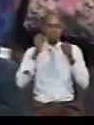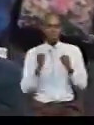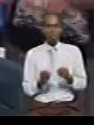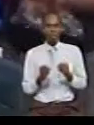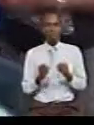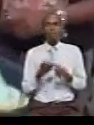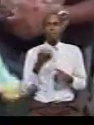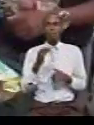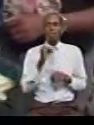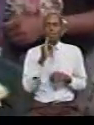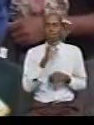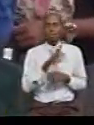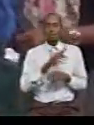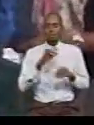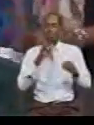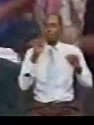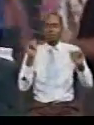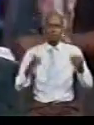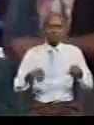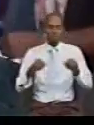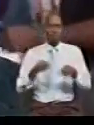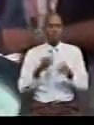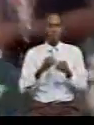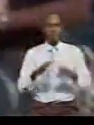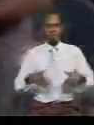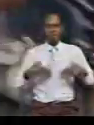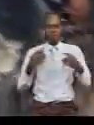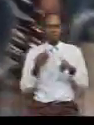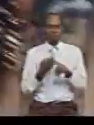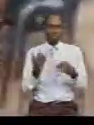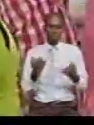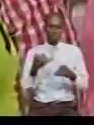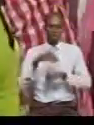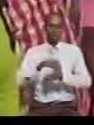no impossibility in your life from tonight.